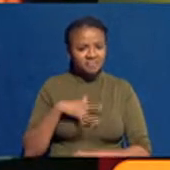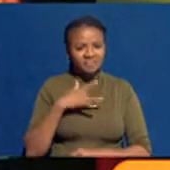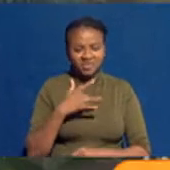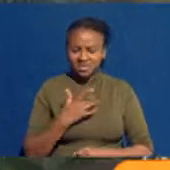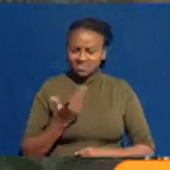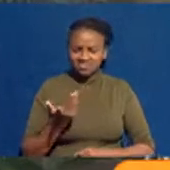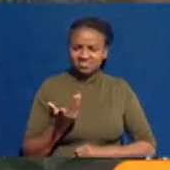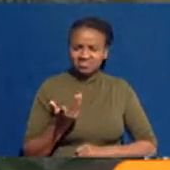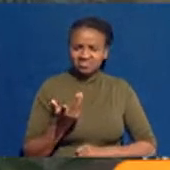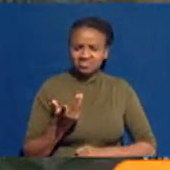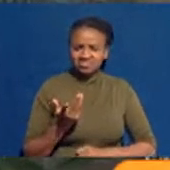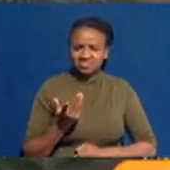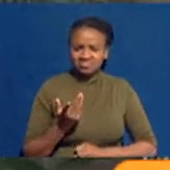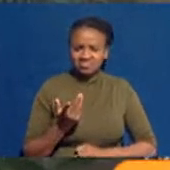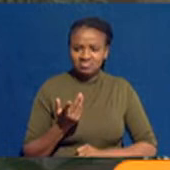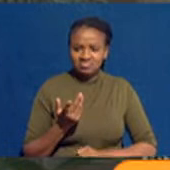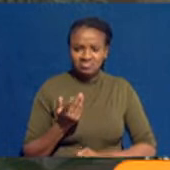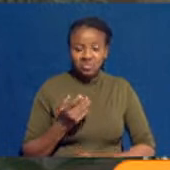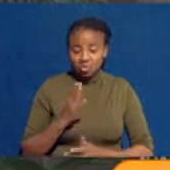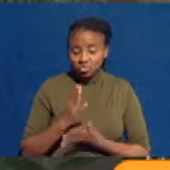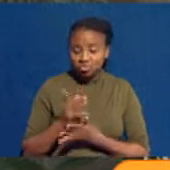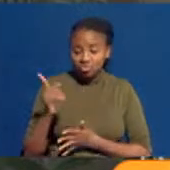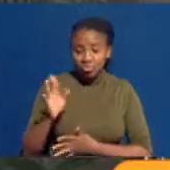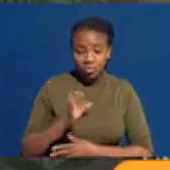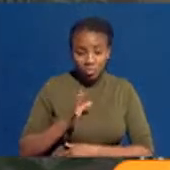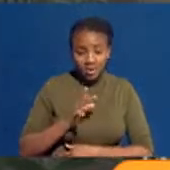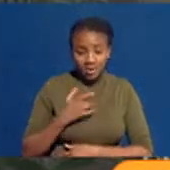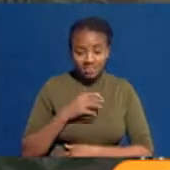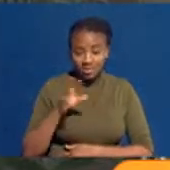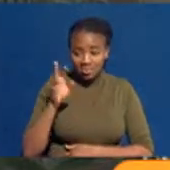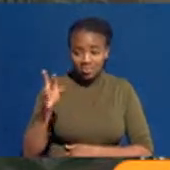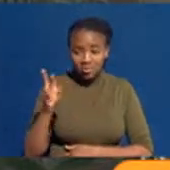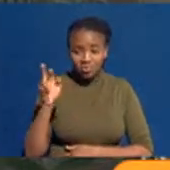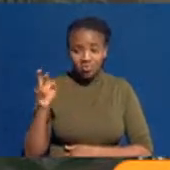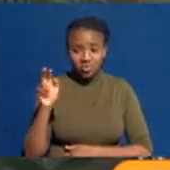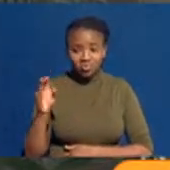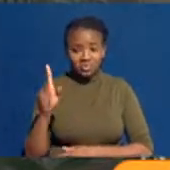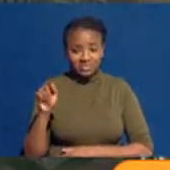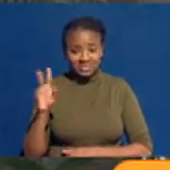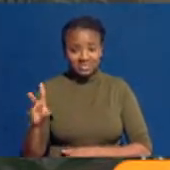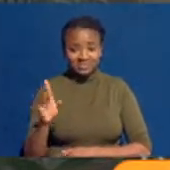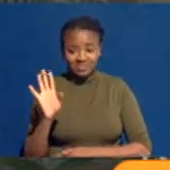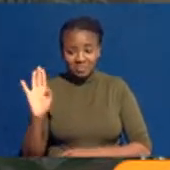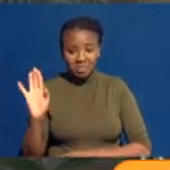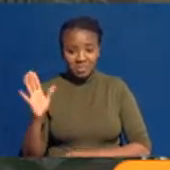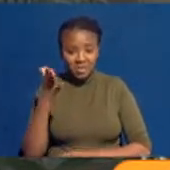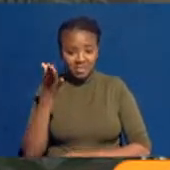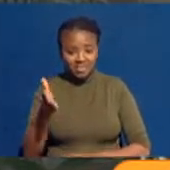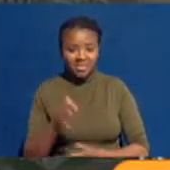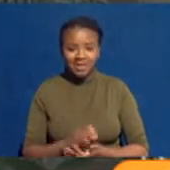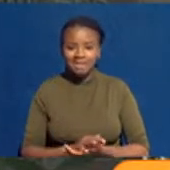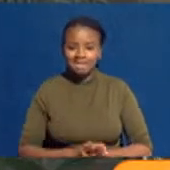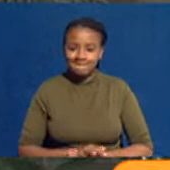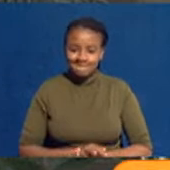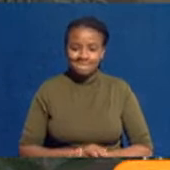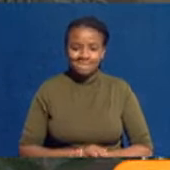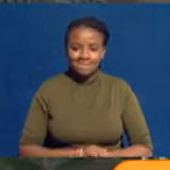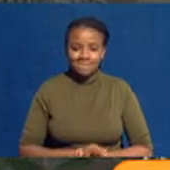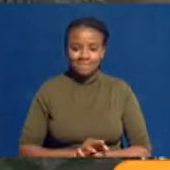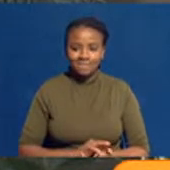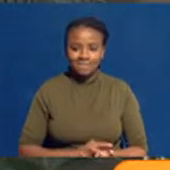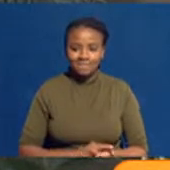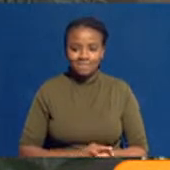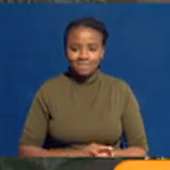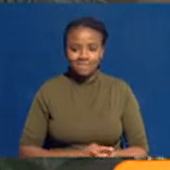time. I should say that Nichelle became one of my best and closest friends after I joined the Astronaut Corps.